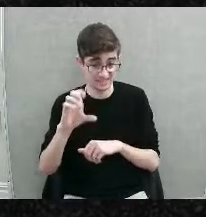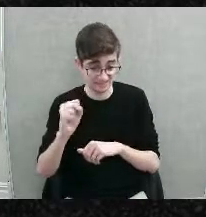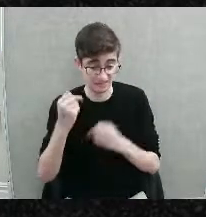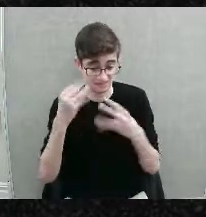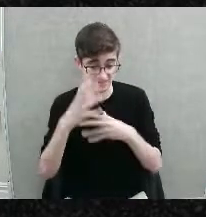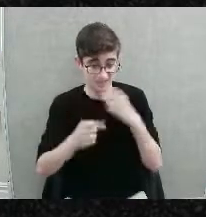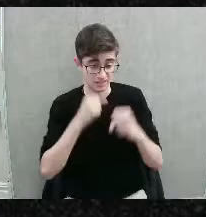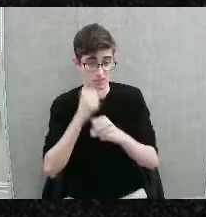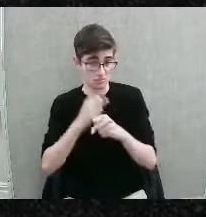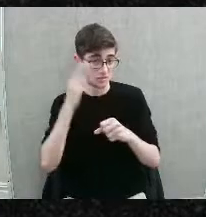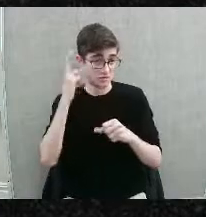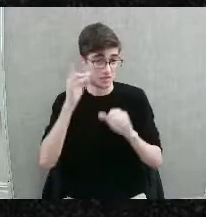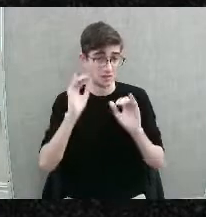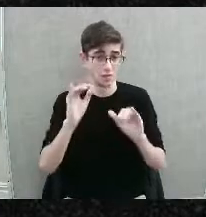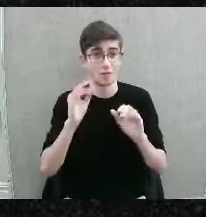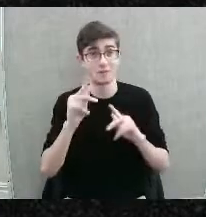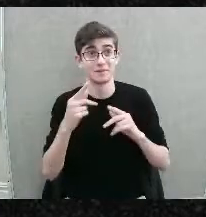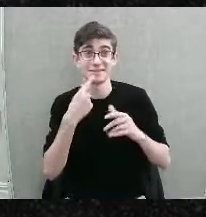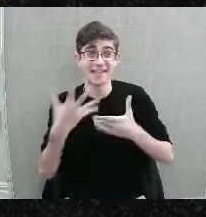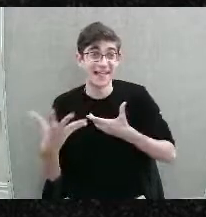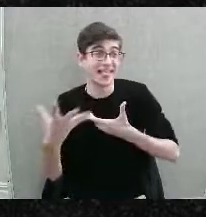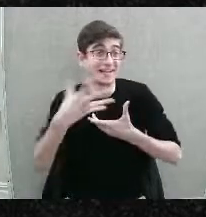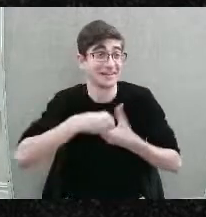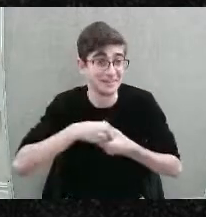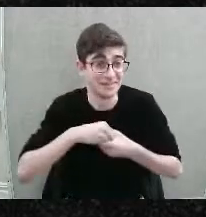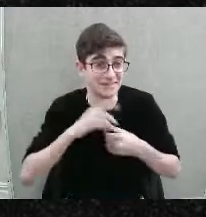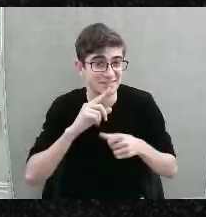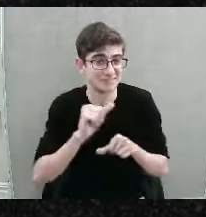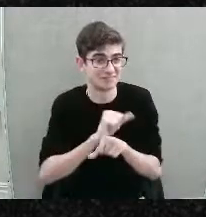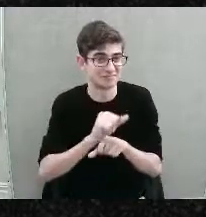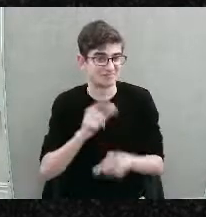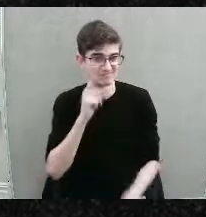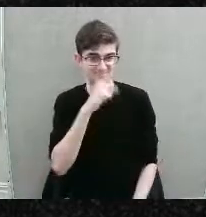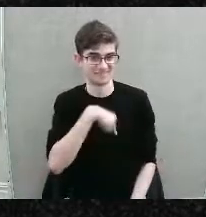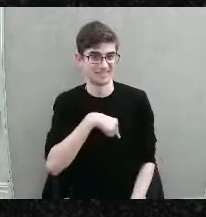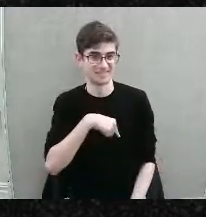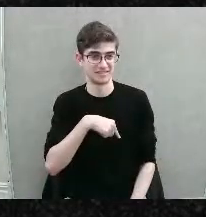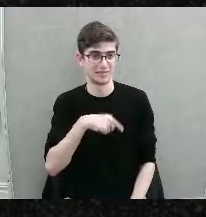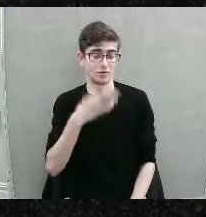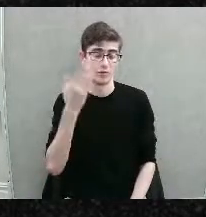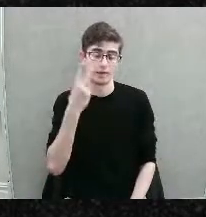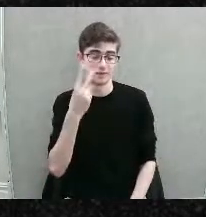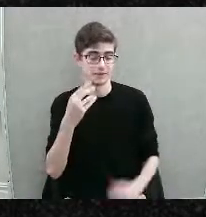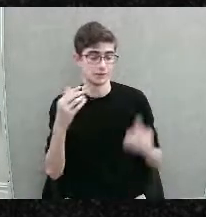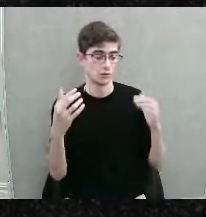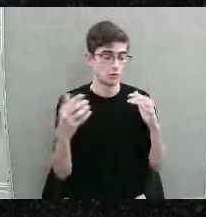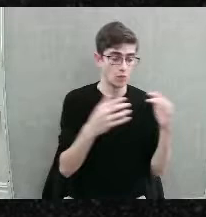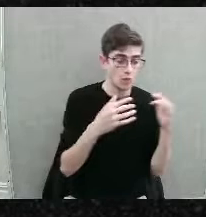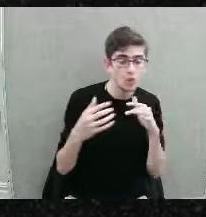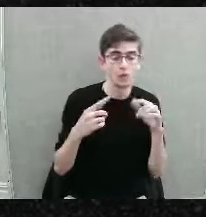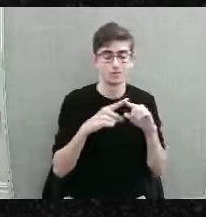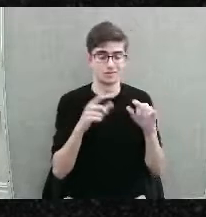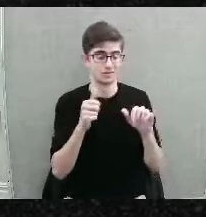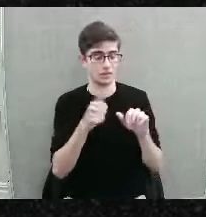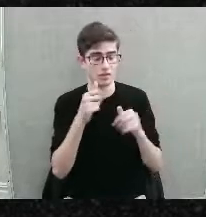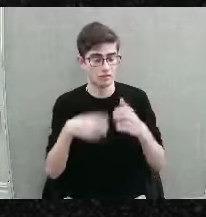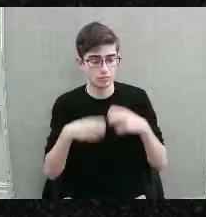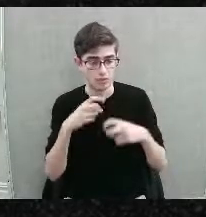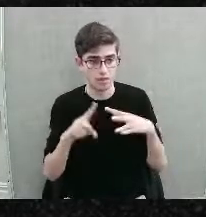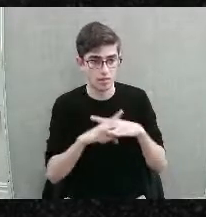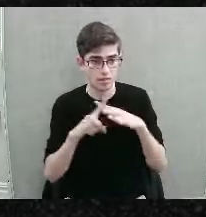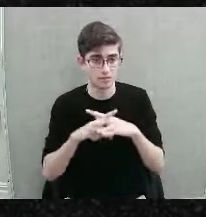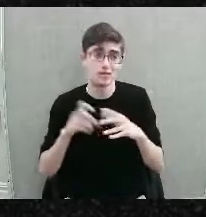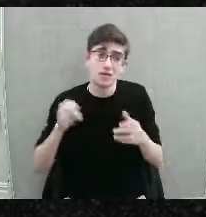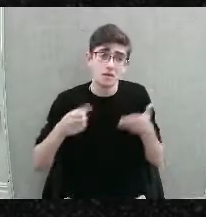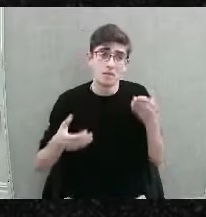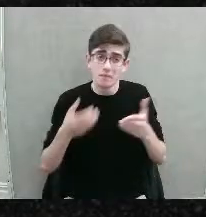realizing that the illusion of inclusion through work and through the job market, even if it was an